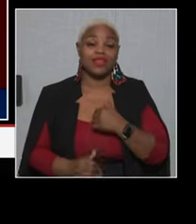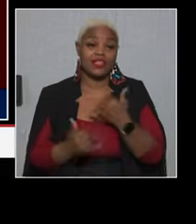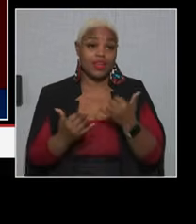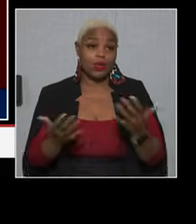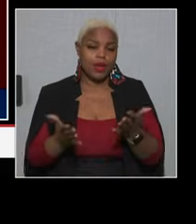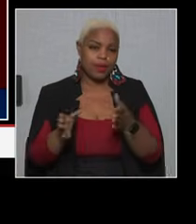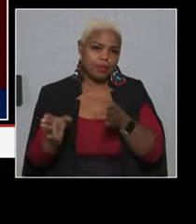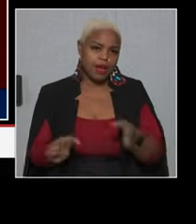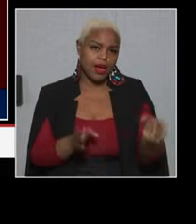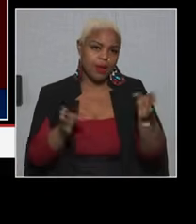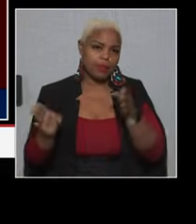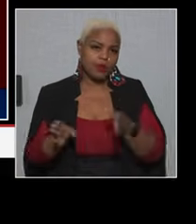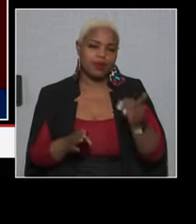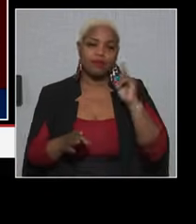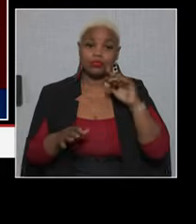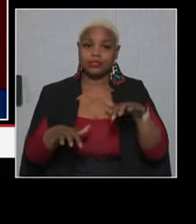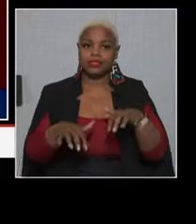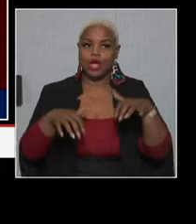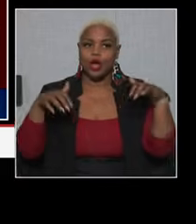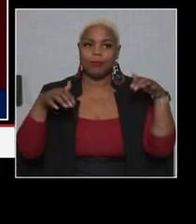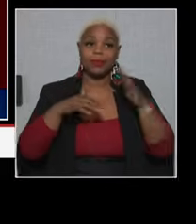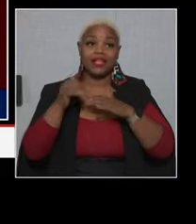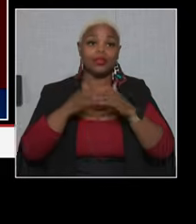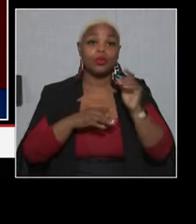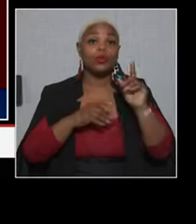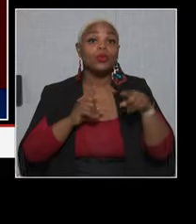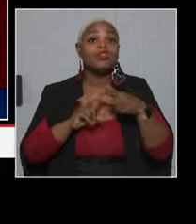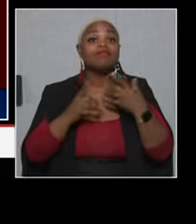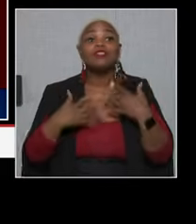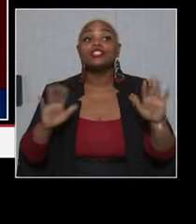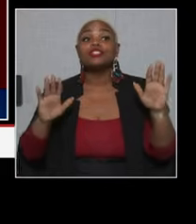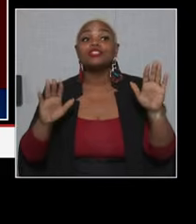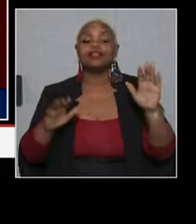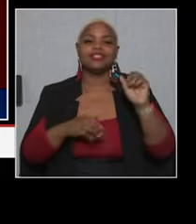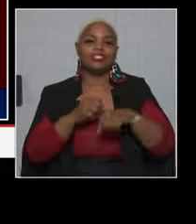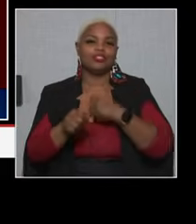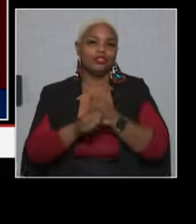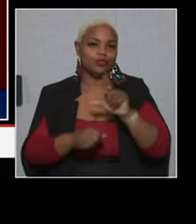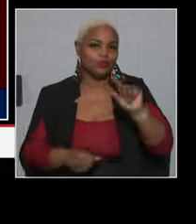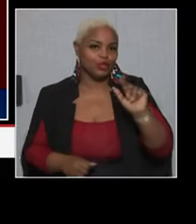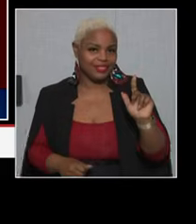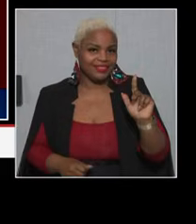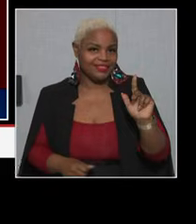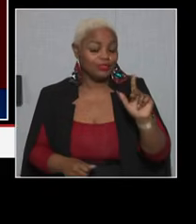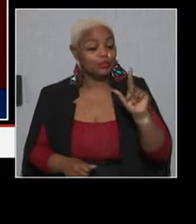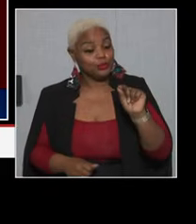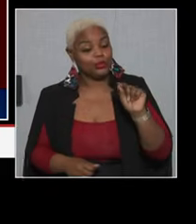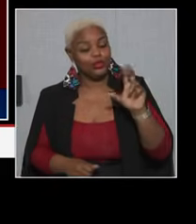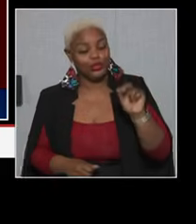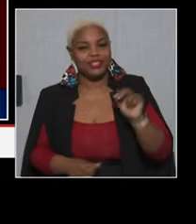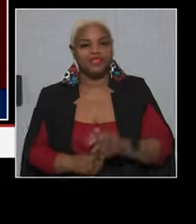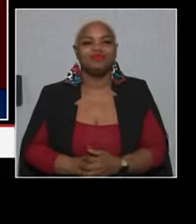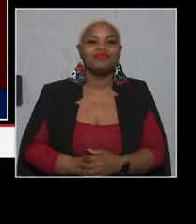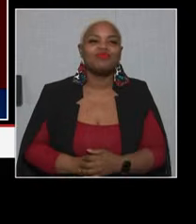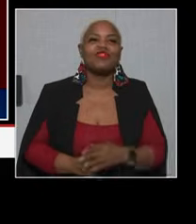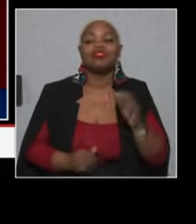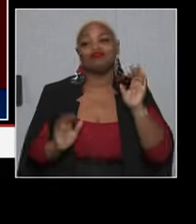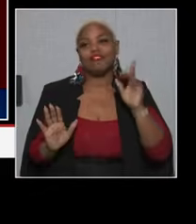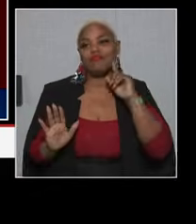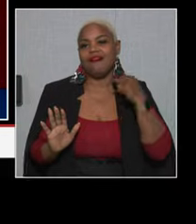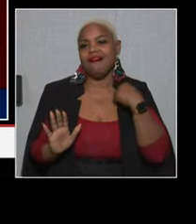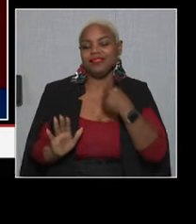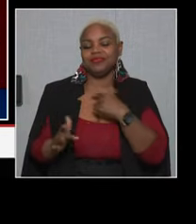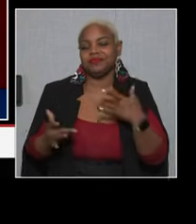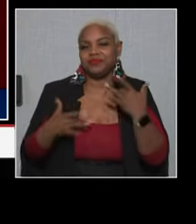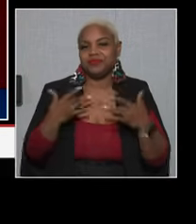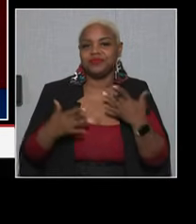by 2030, which is fantastic news for the district and for the region. We have also